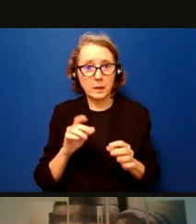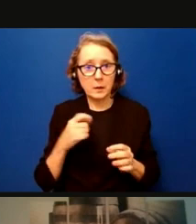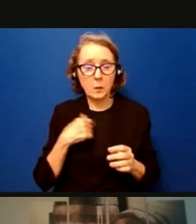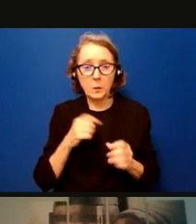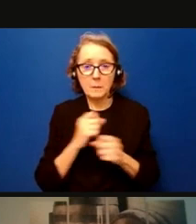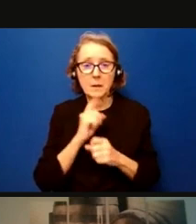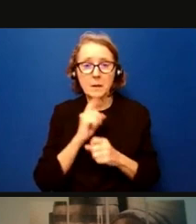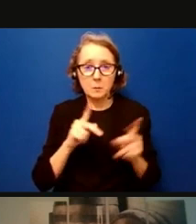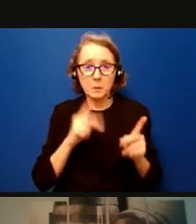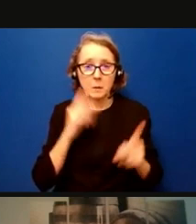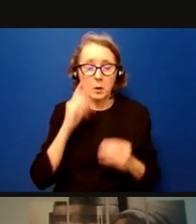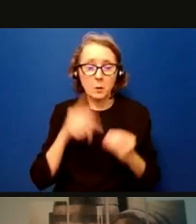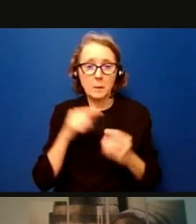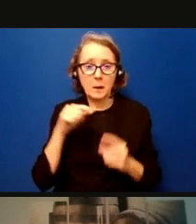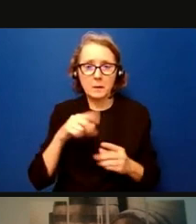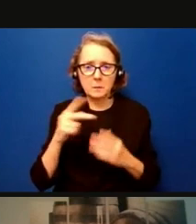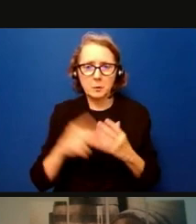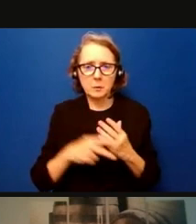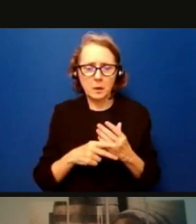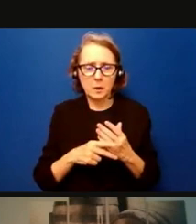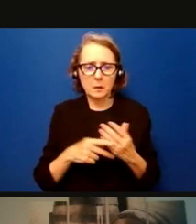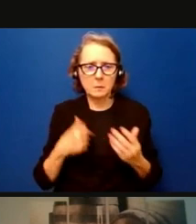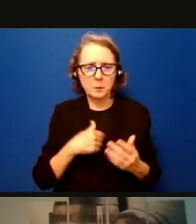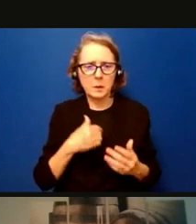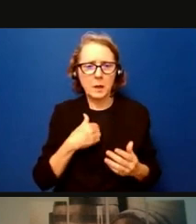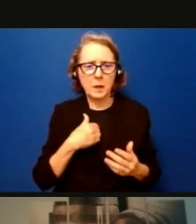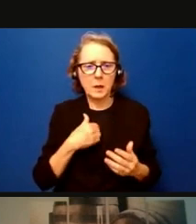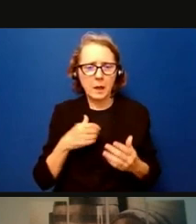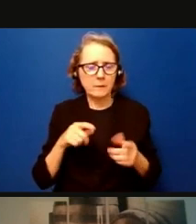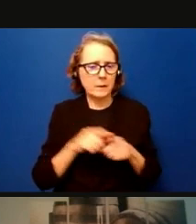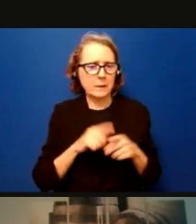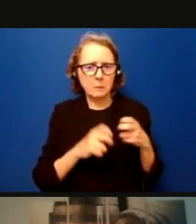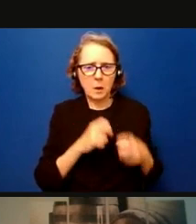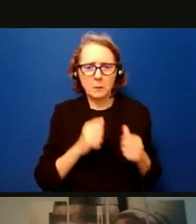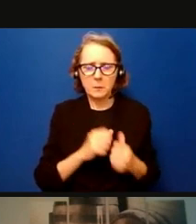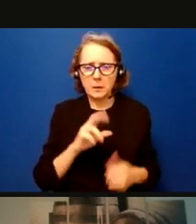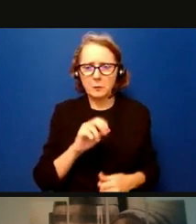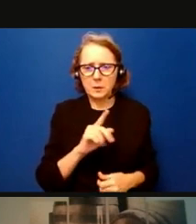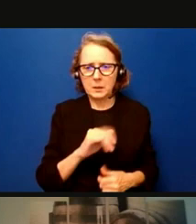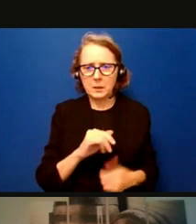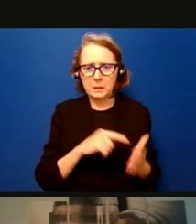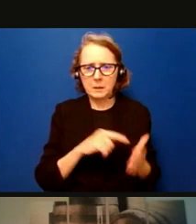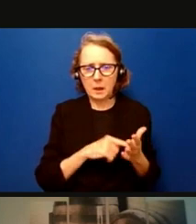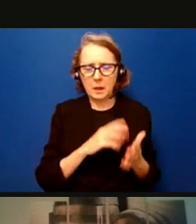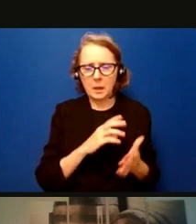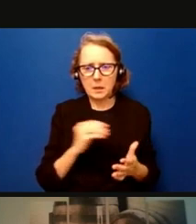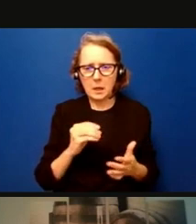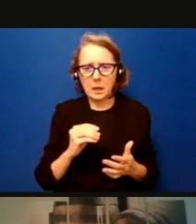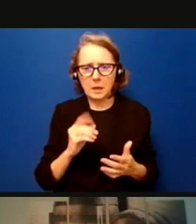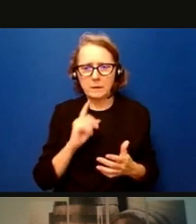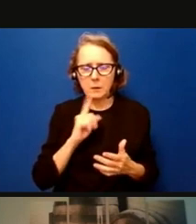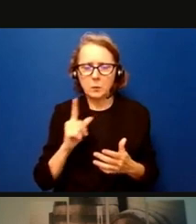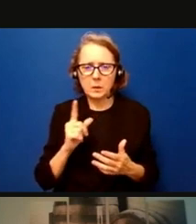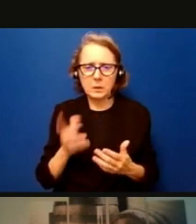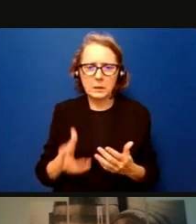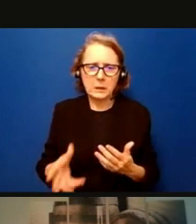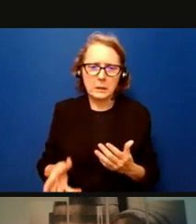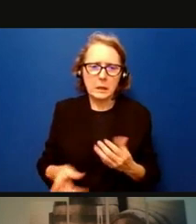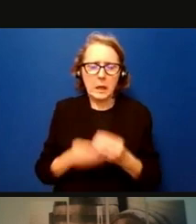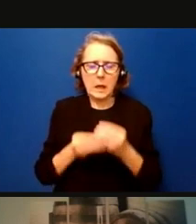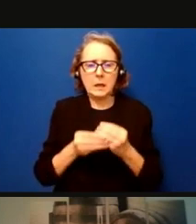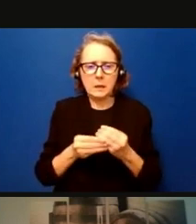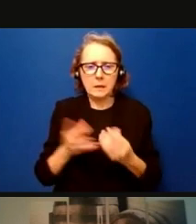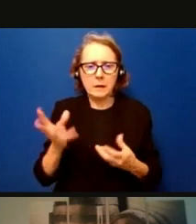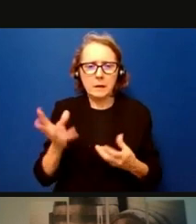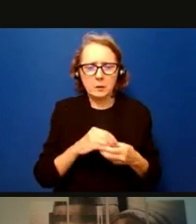of this program. I think that we had that problem with the utility billing, and they really stepped up the efforts with that. They included it